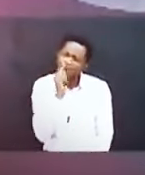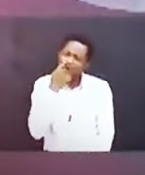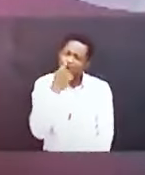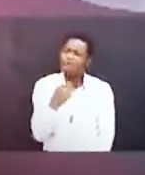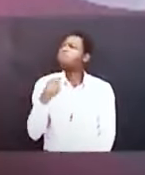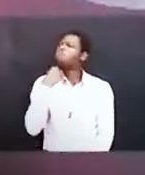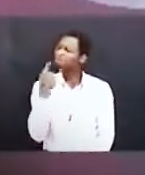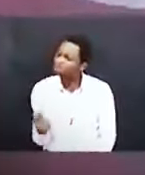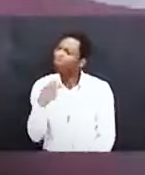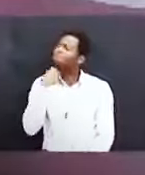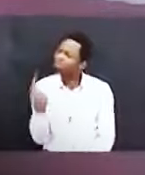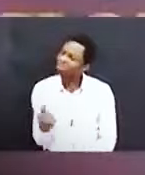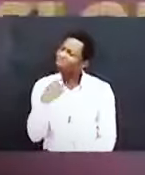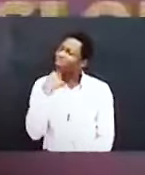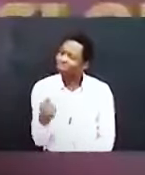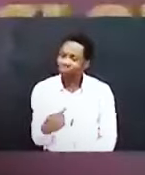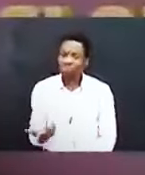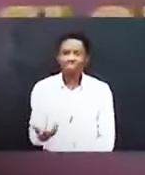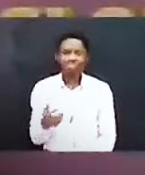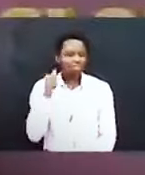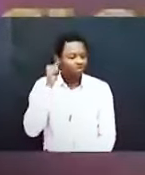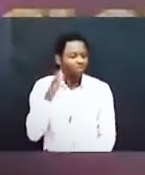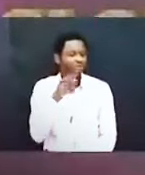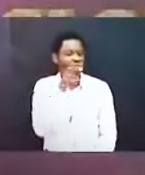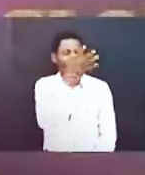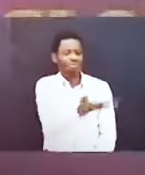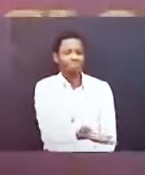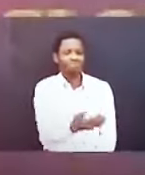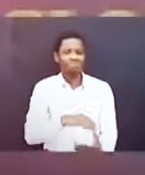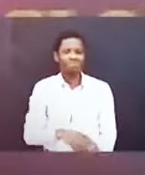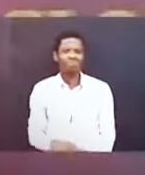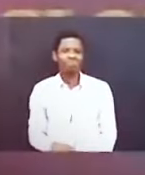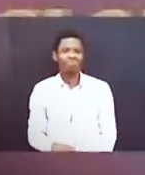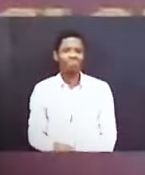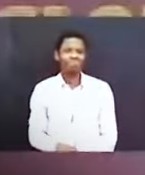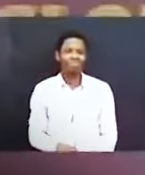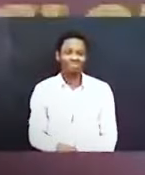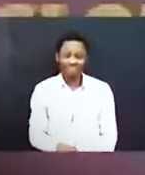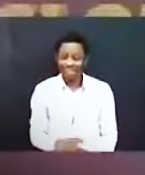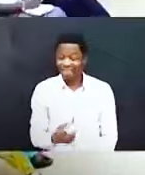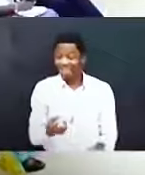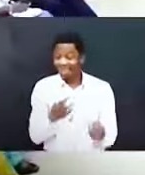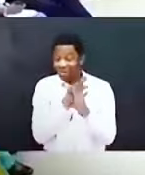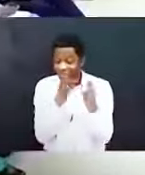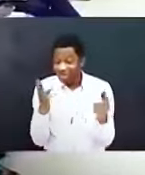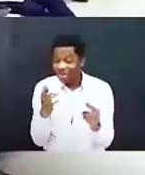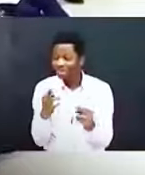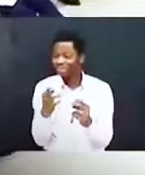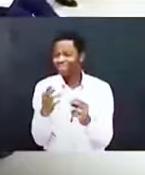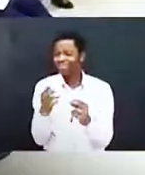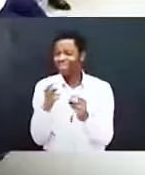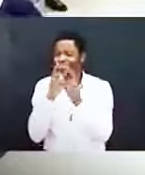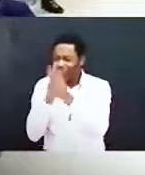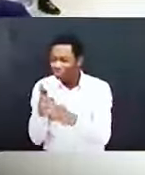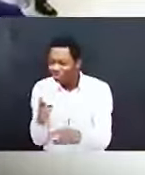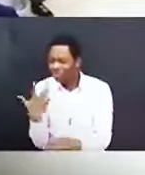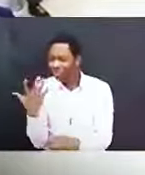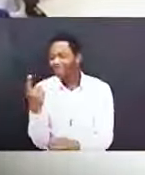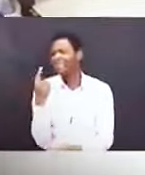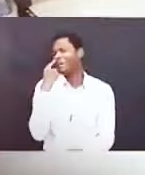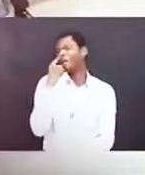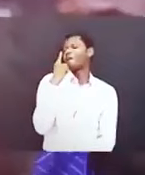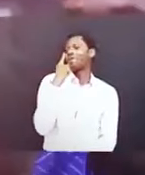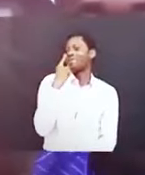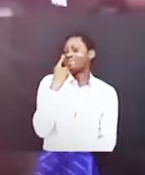Makaka. Then the lady was there. When she was going to respond, the hand went to the nose. You see, some of these things, you may never